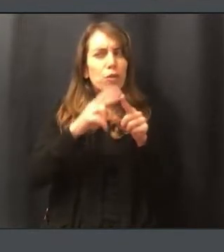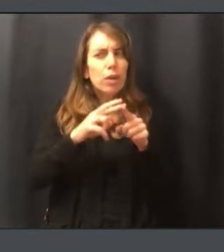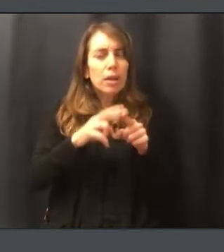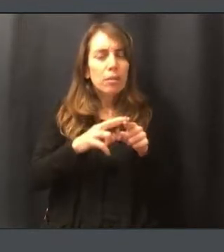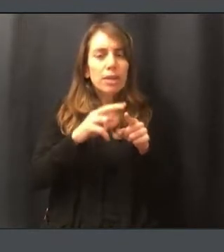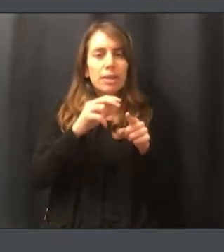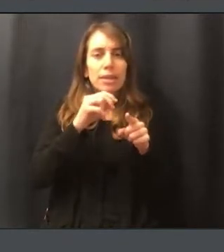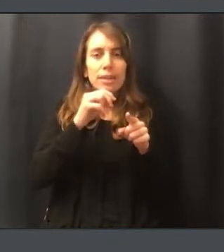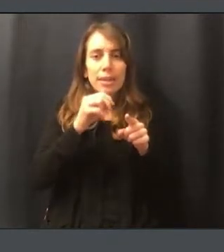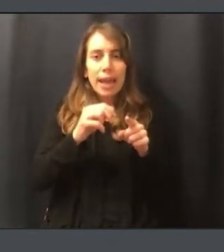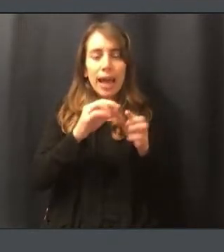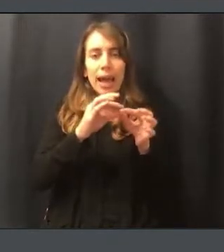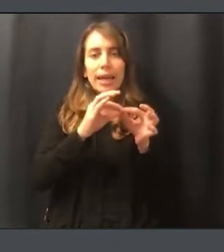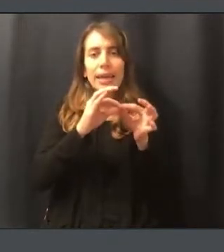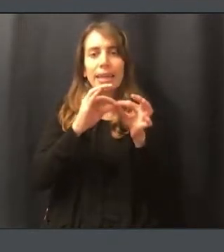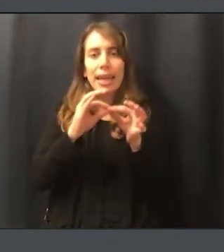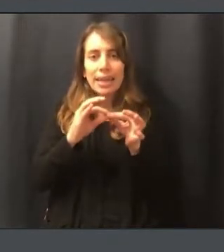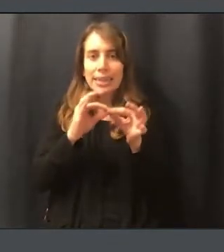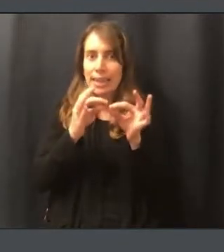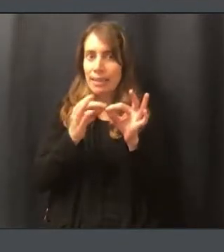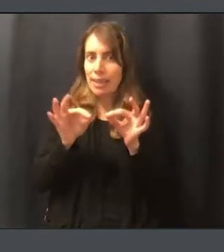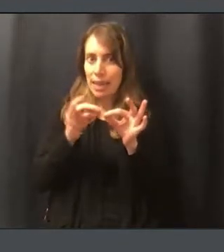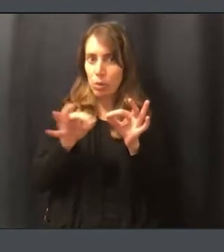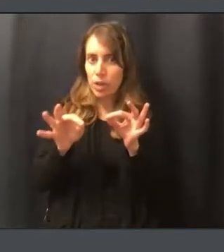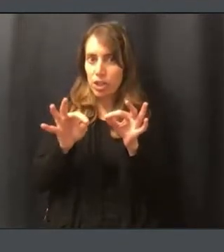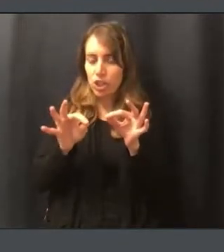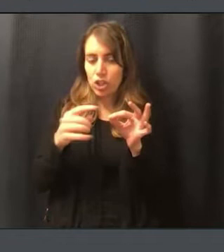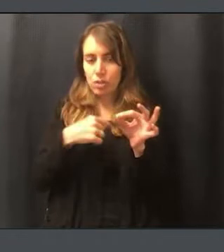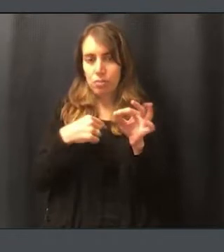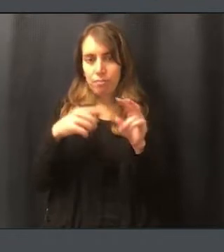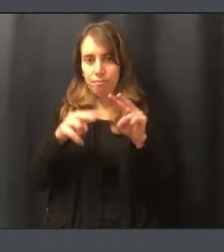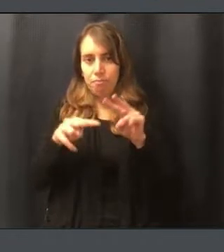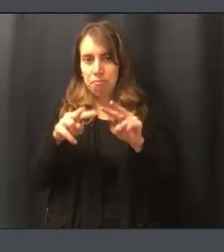being observed. Yes. Any other observations?